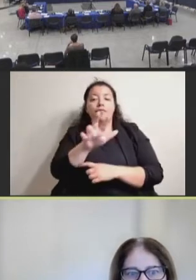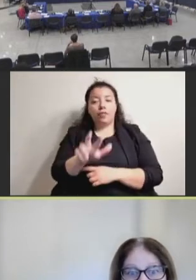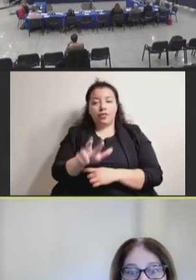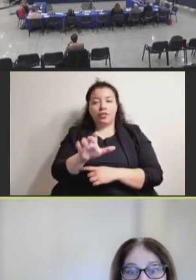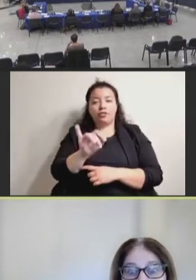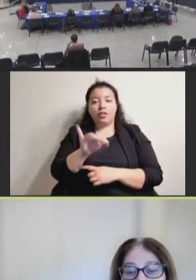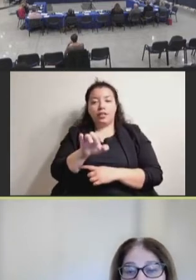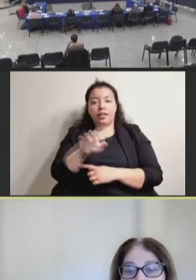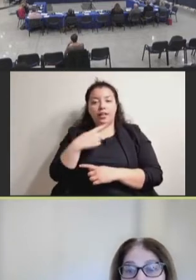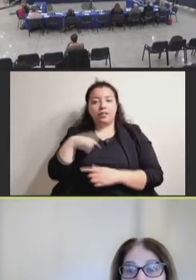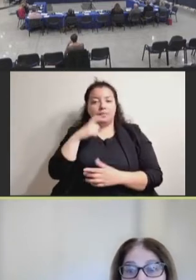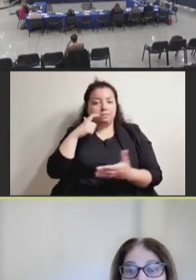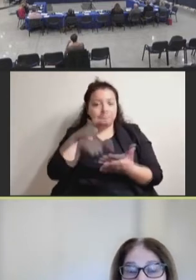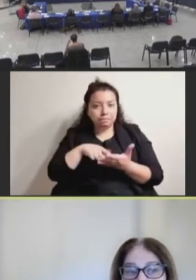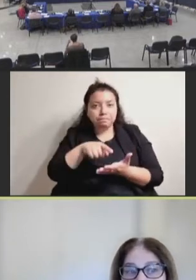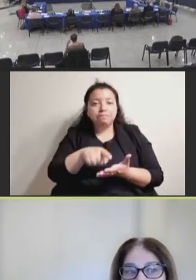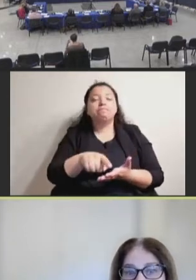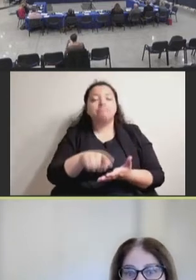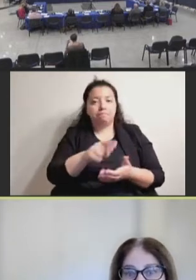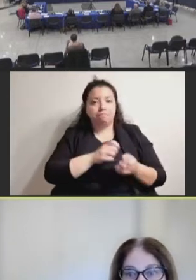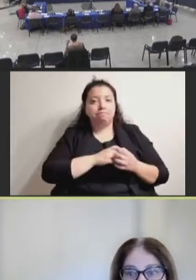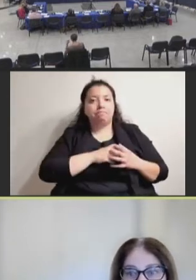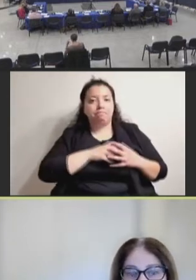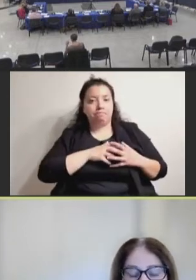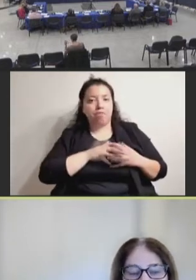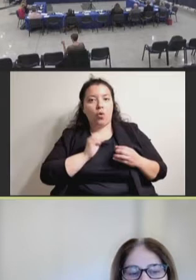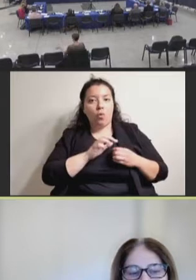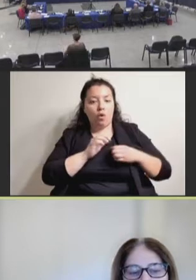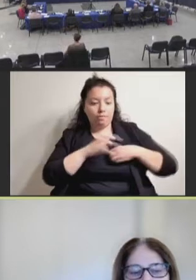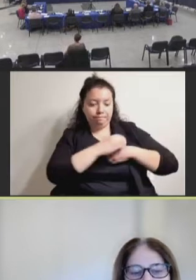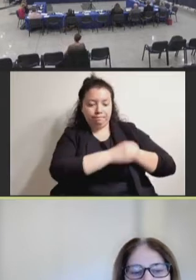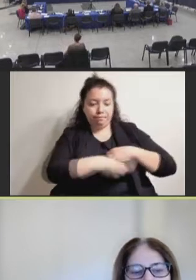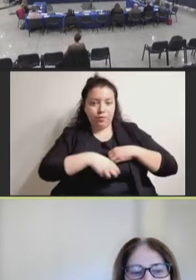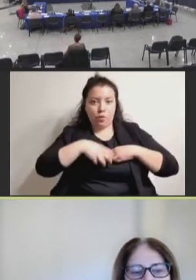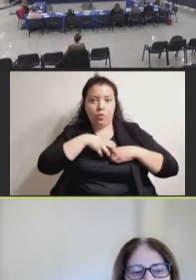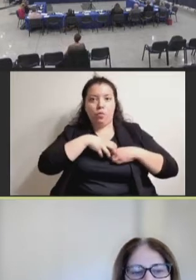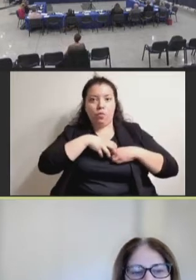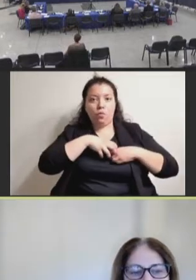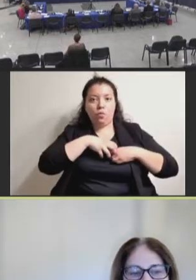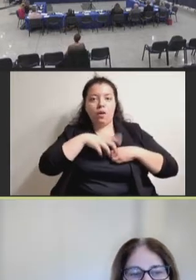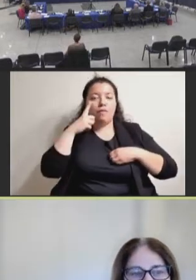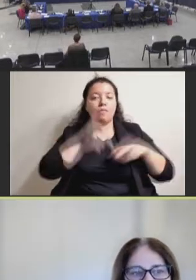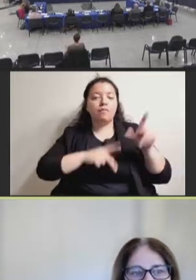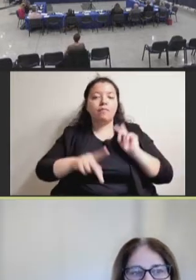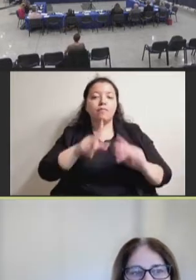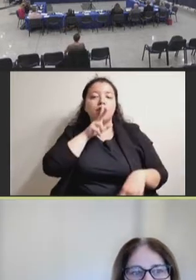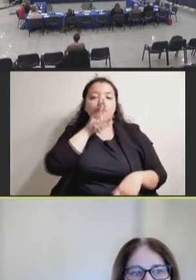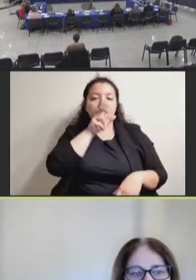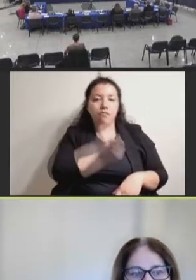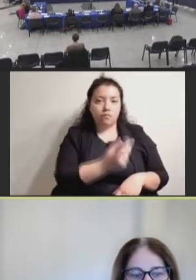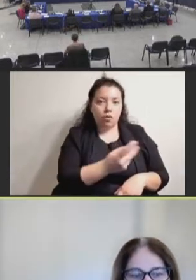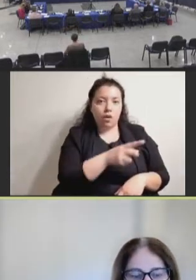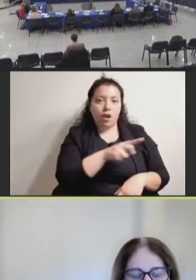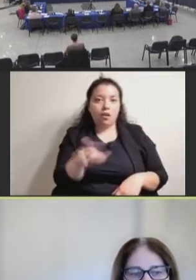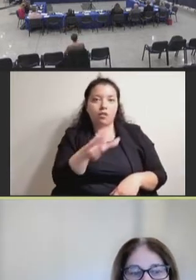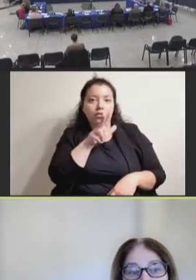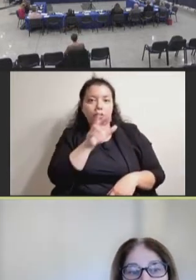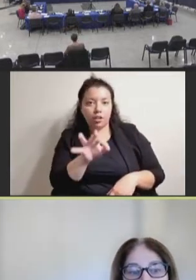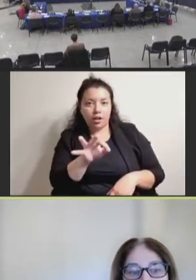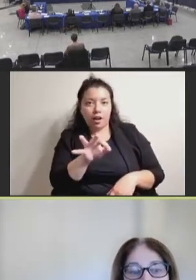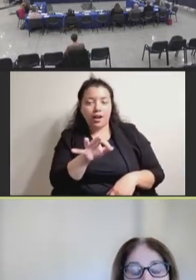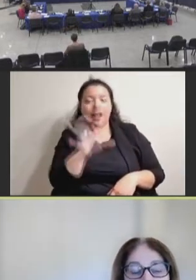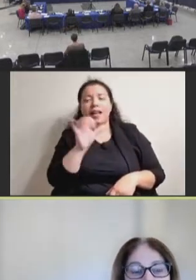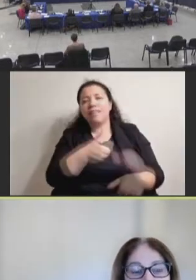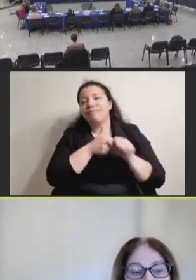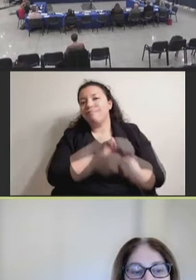myocarditis and pericarditis. And this is, again, in individuals just 12 to 39 years of age. But what you can really see is very much consistent with what I showed